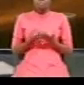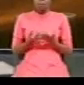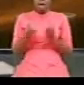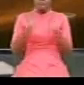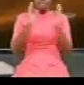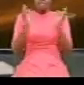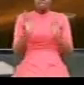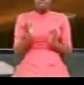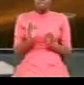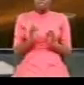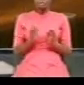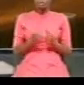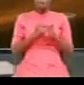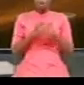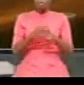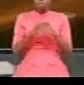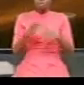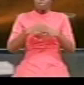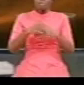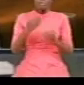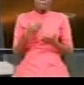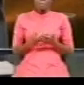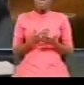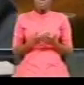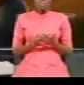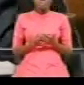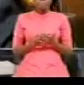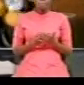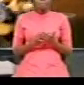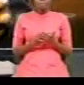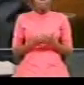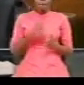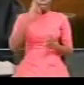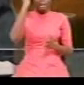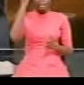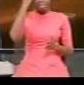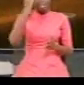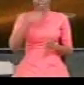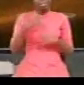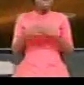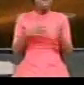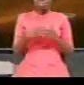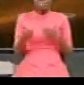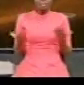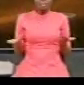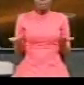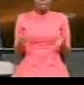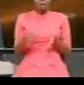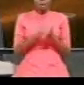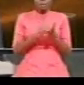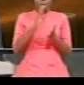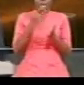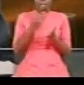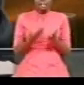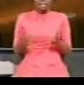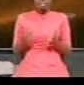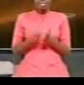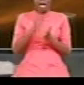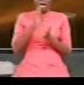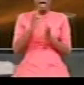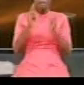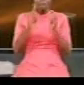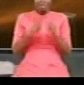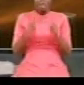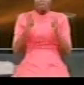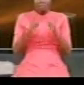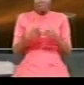parade, pursuit after money, politics, and whatever. Those are the things that are very prevalent